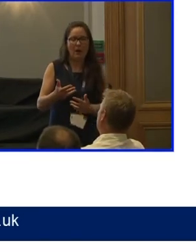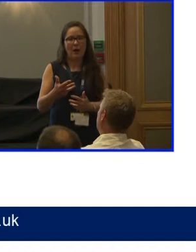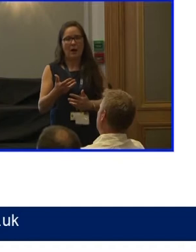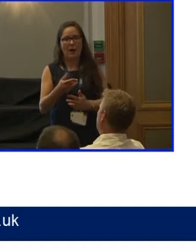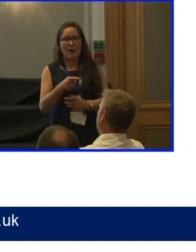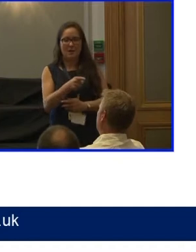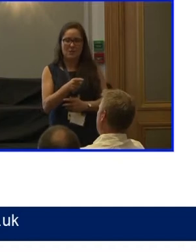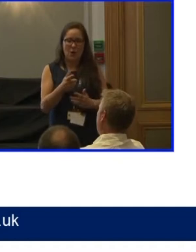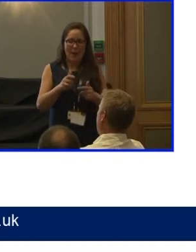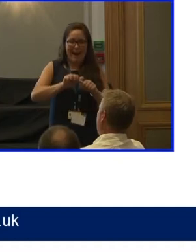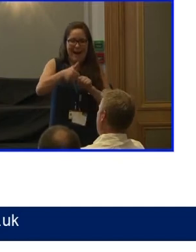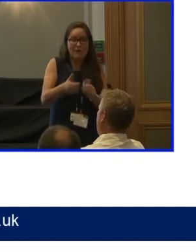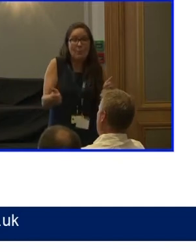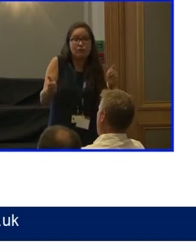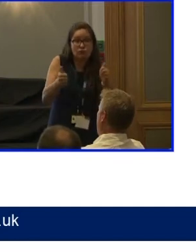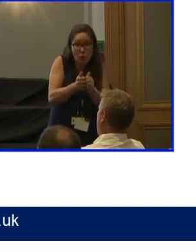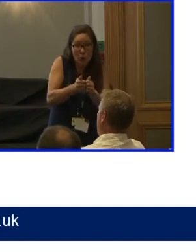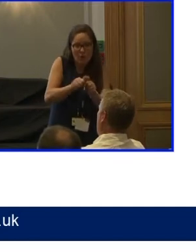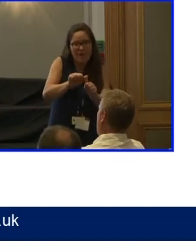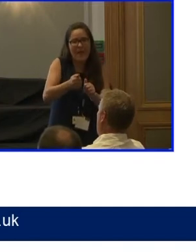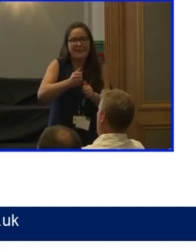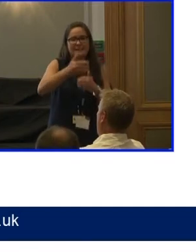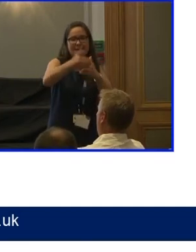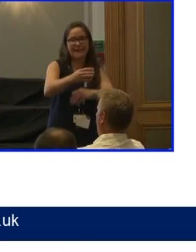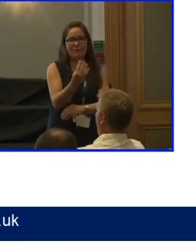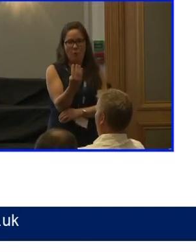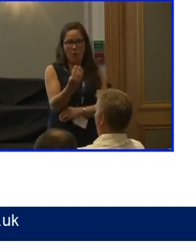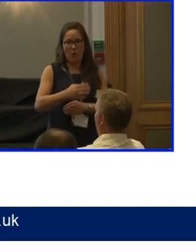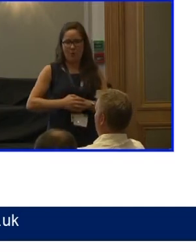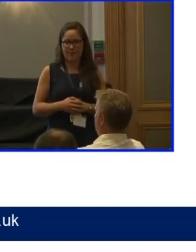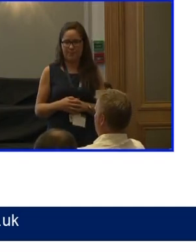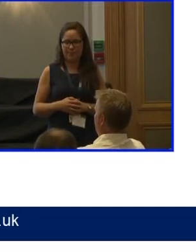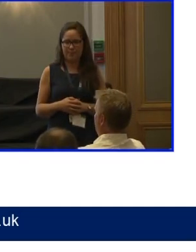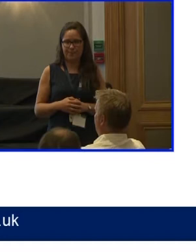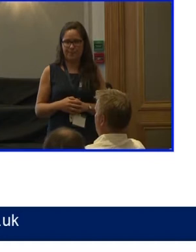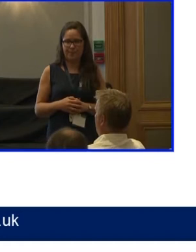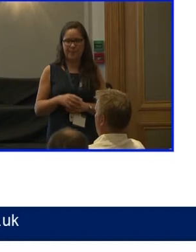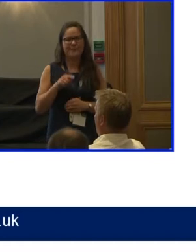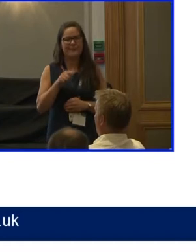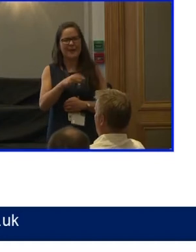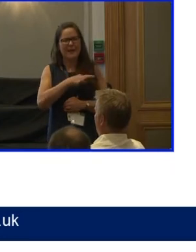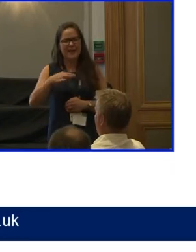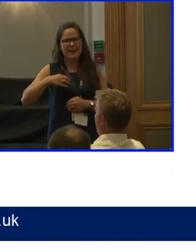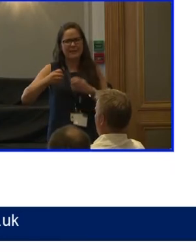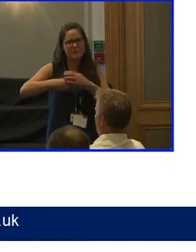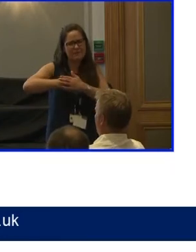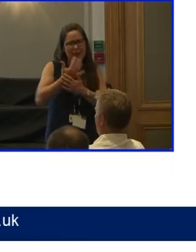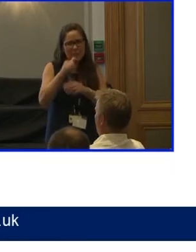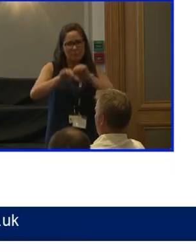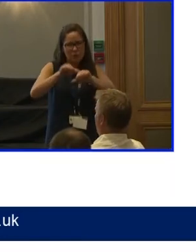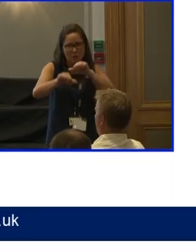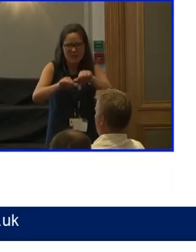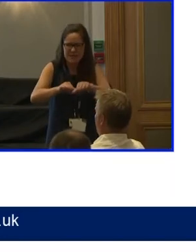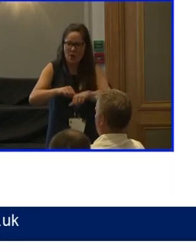been approved for use in patients. The clinical development process for drugs is both time-consuming and